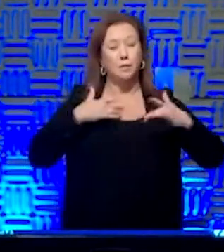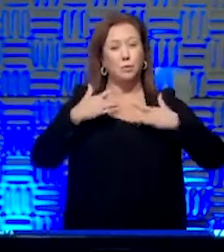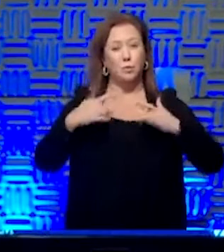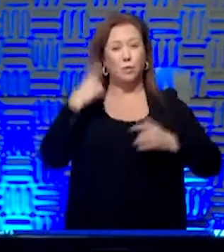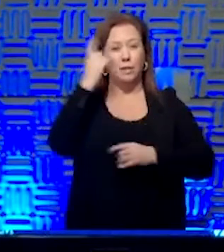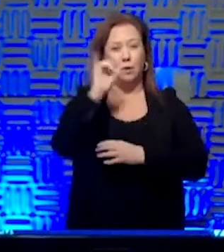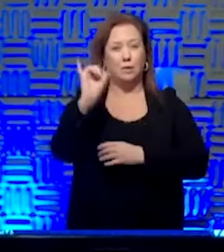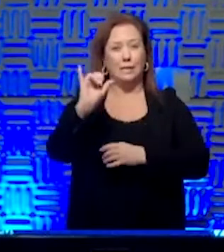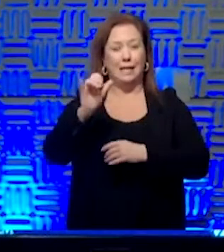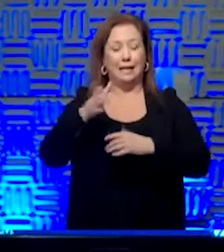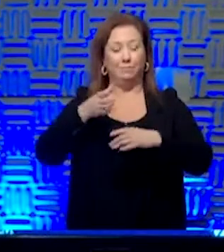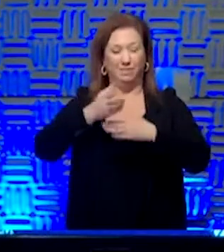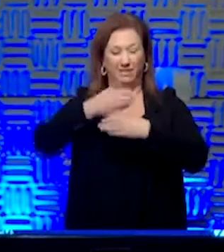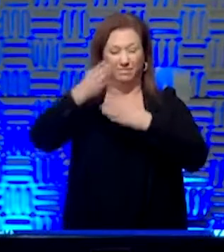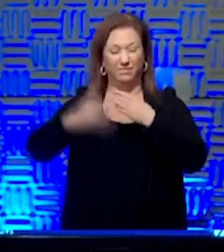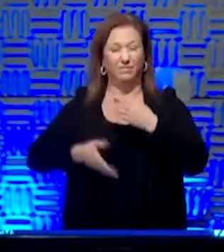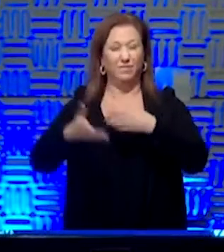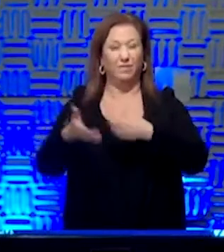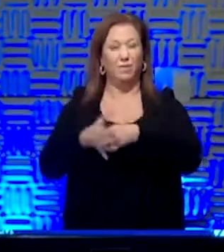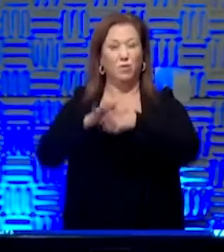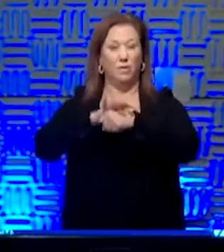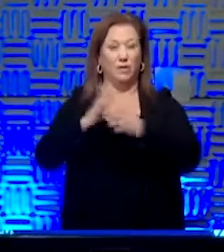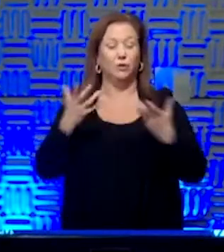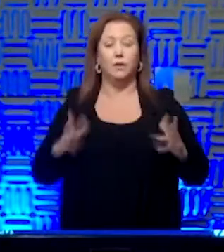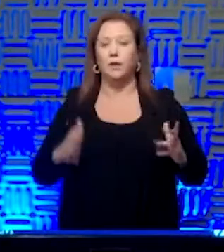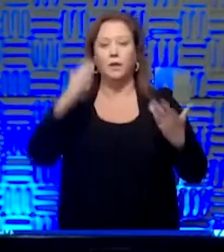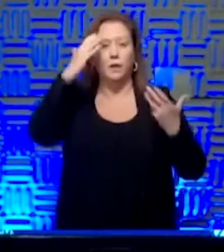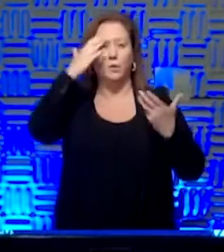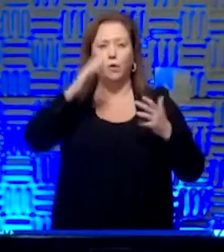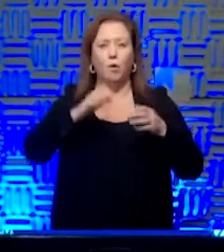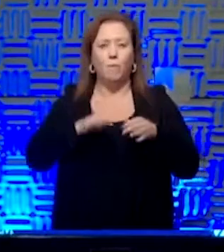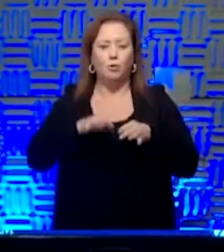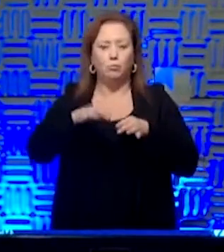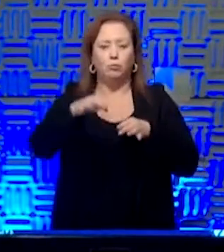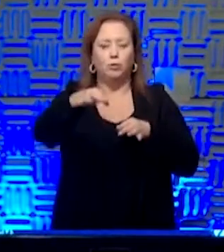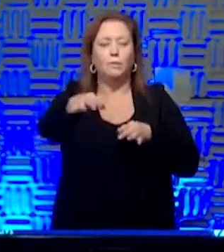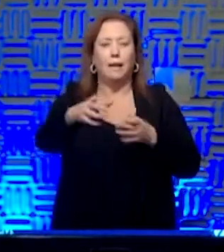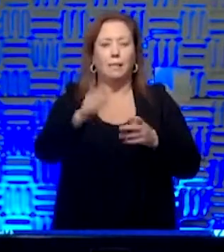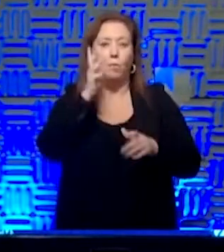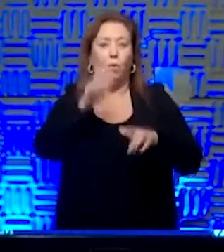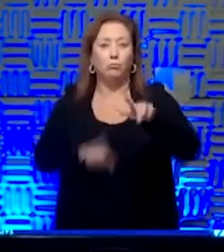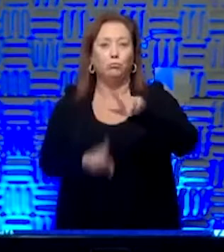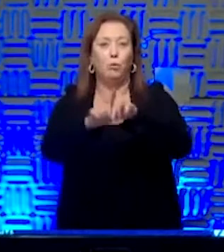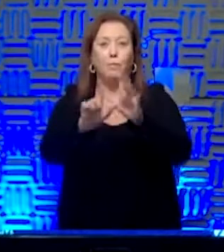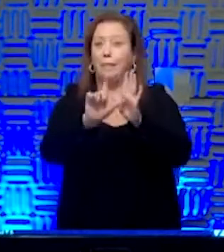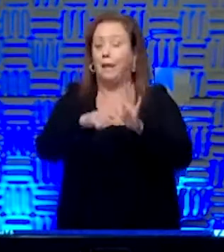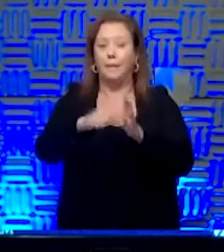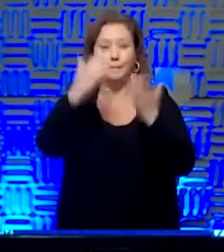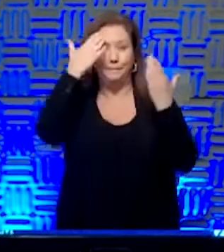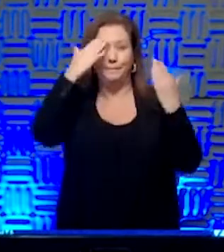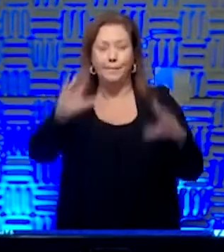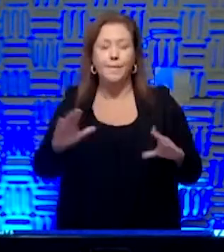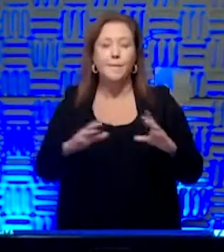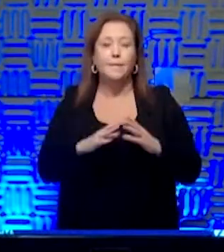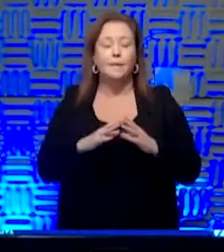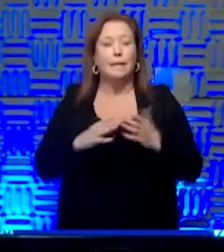like on the other side, because you don't know how much you're pushing off and how much will recur. But it you know, living through a